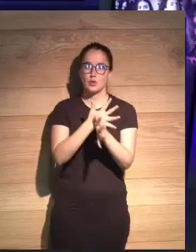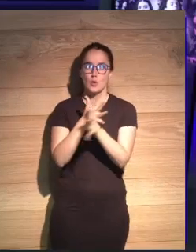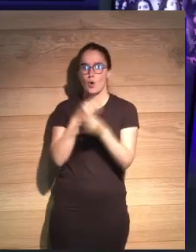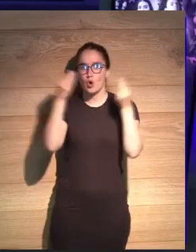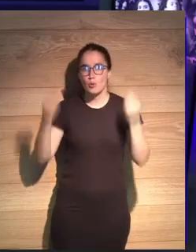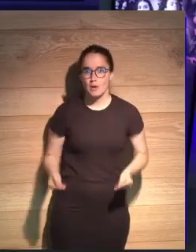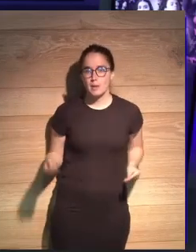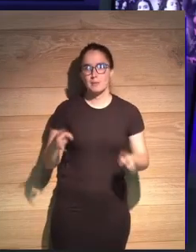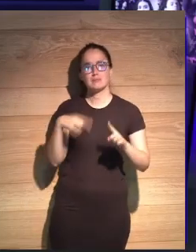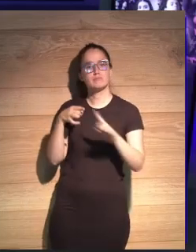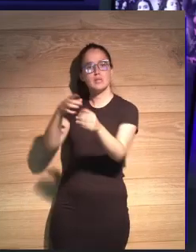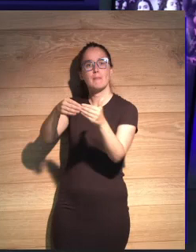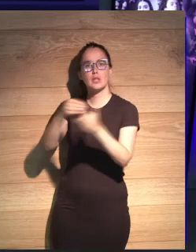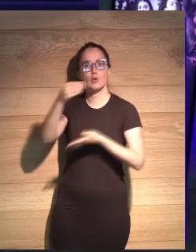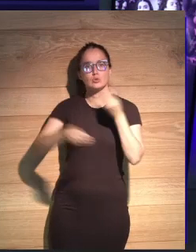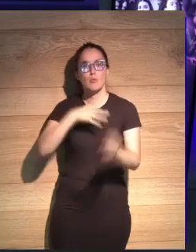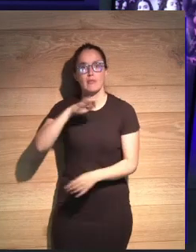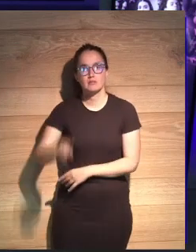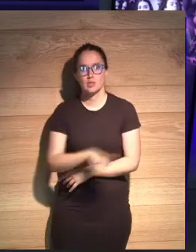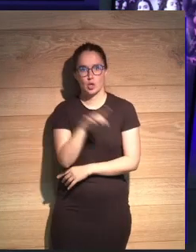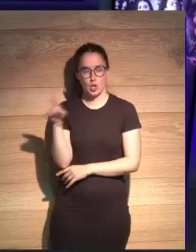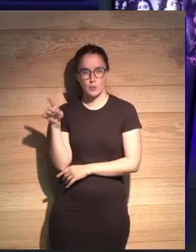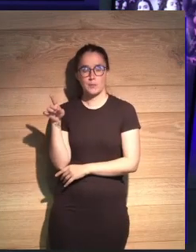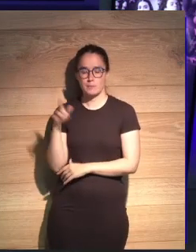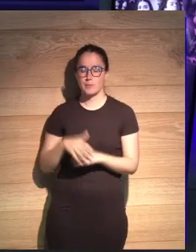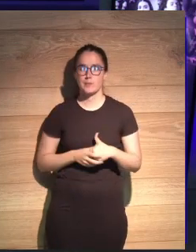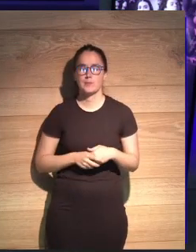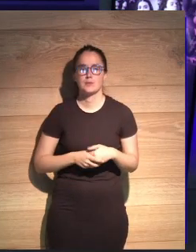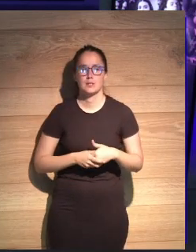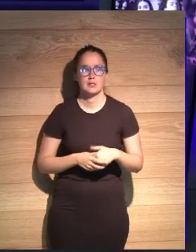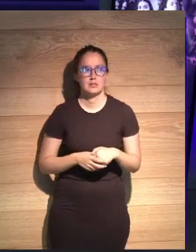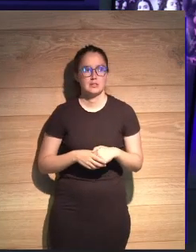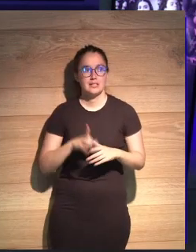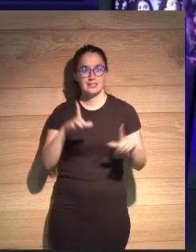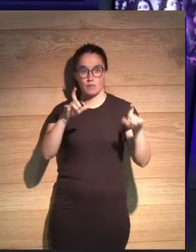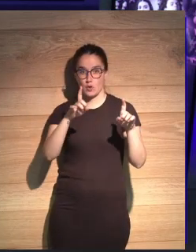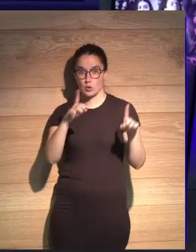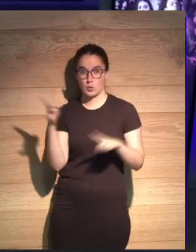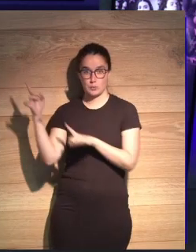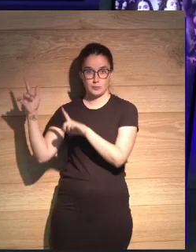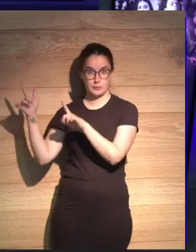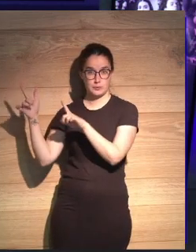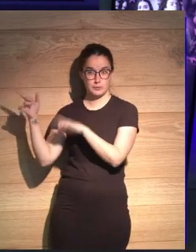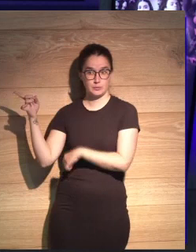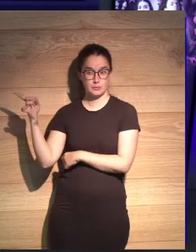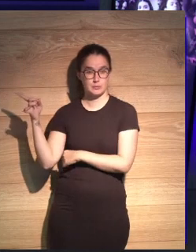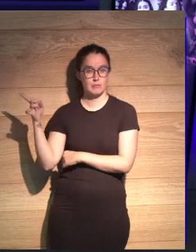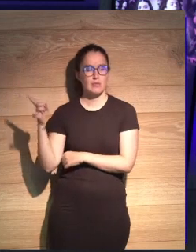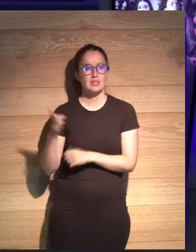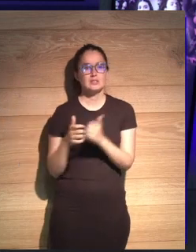game design document, and also analysis of potential target of patients.